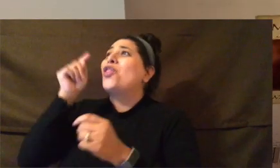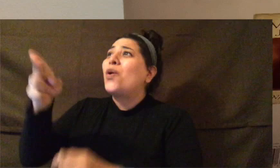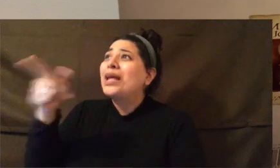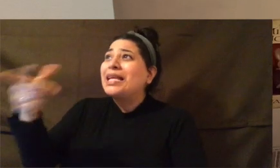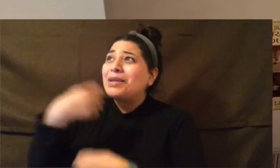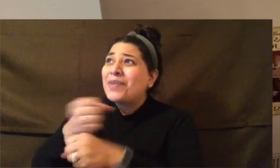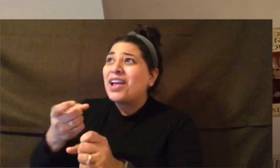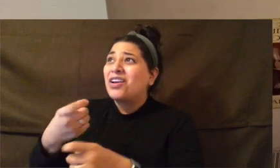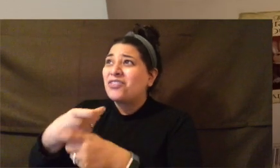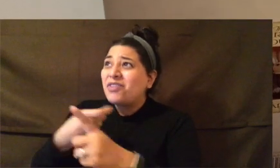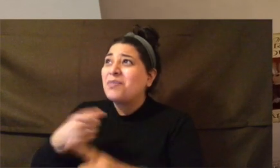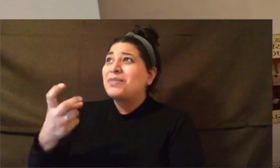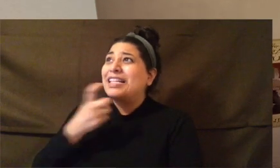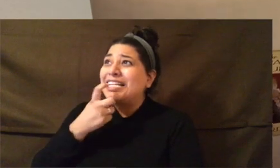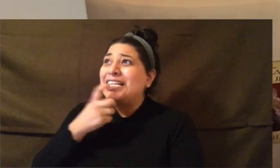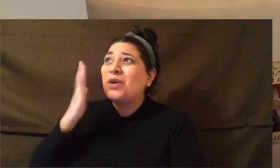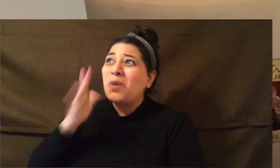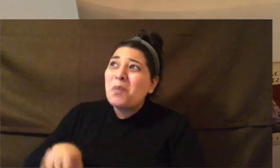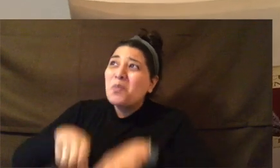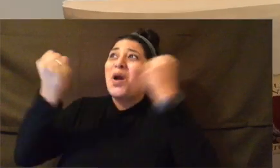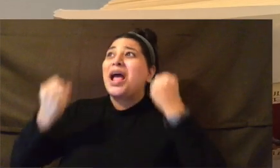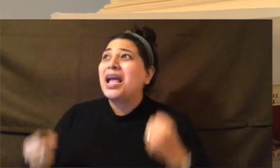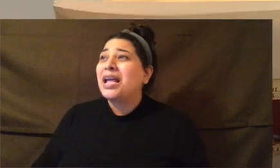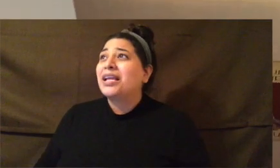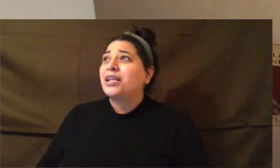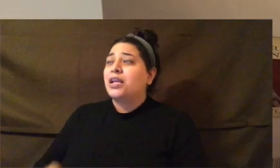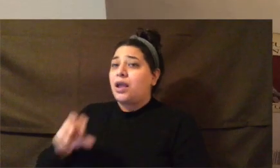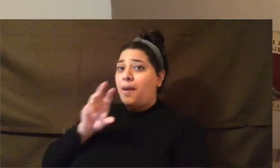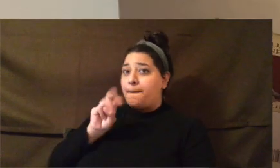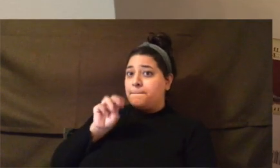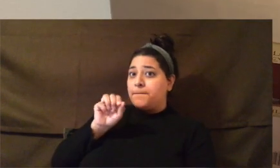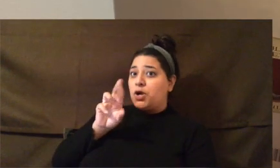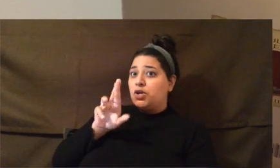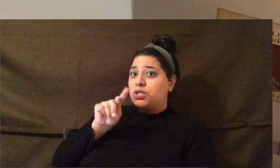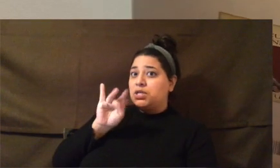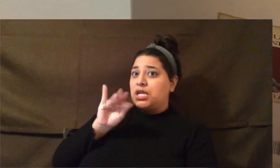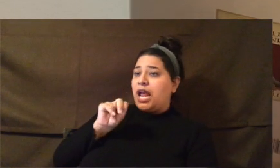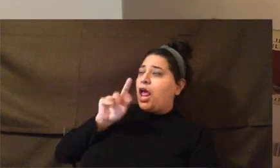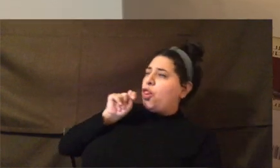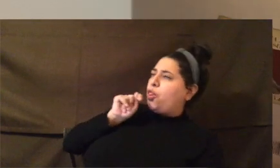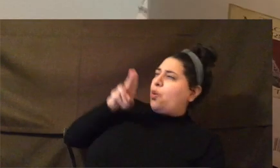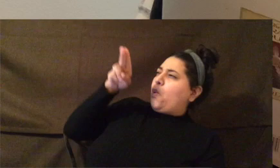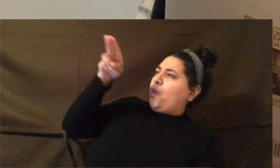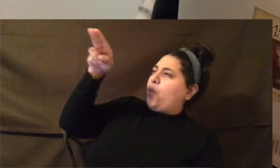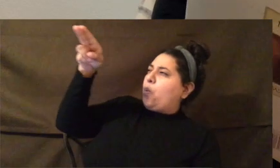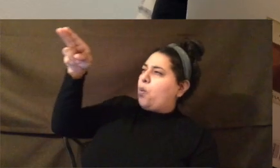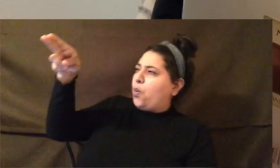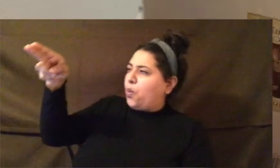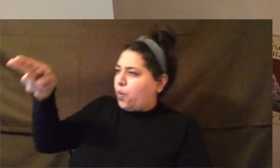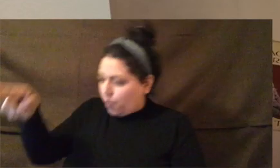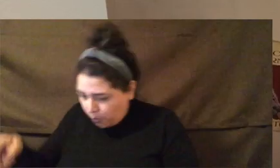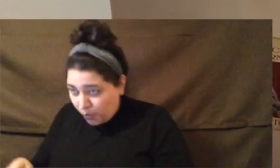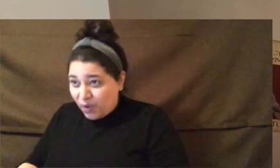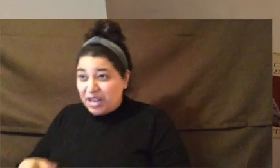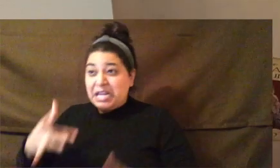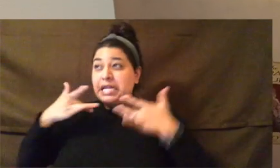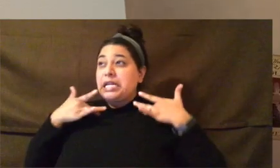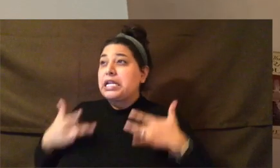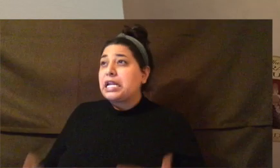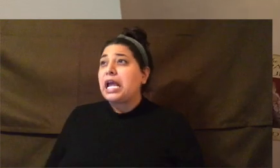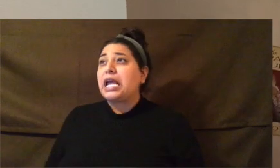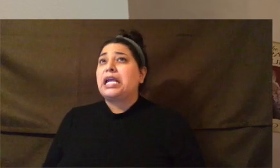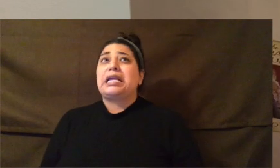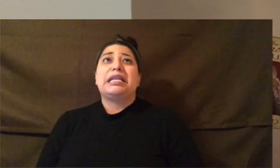"Don't throw him. He's made of china. He'll break." Martin threw Edward, and Edward sailed naked through the